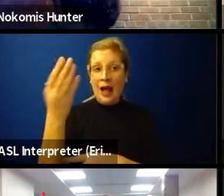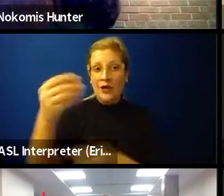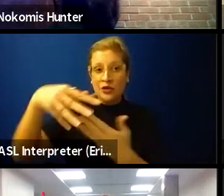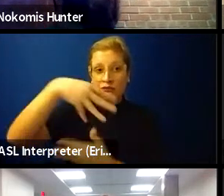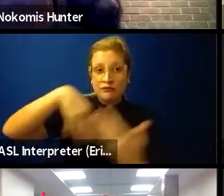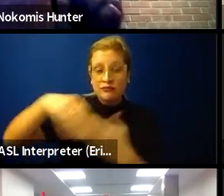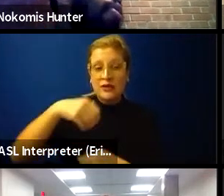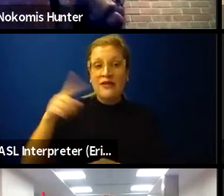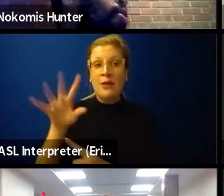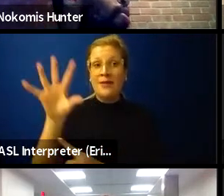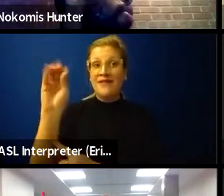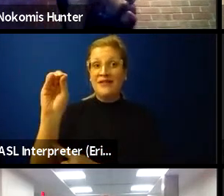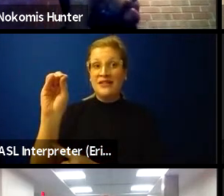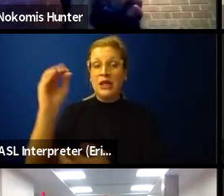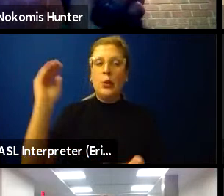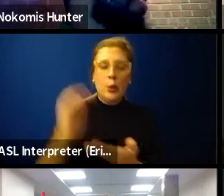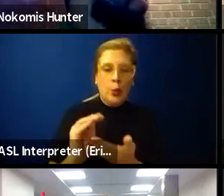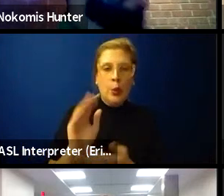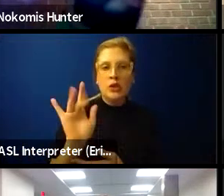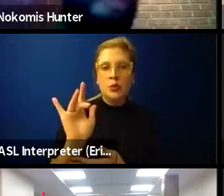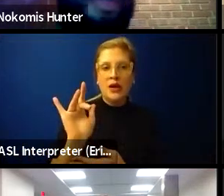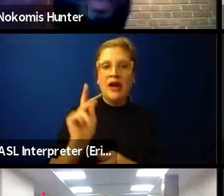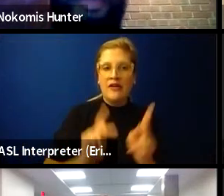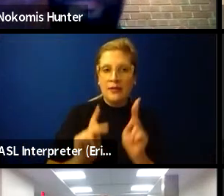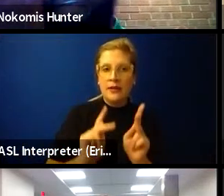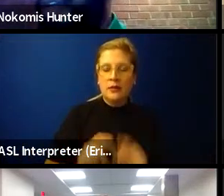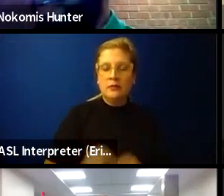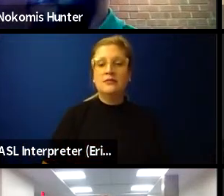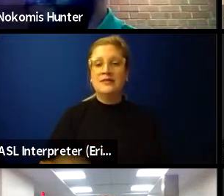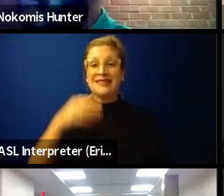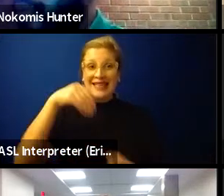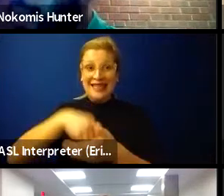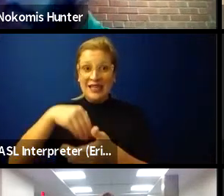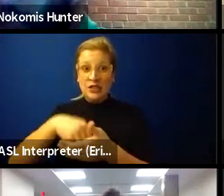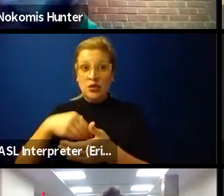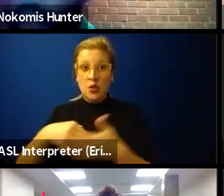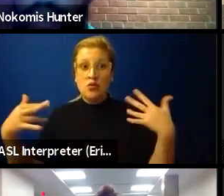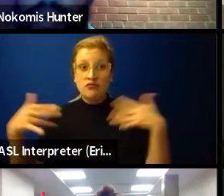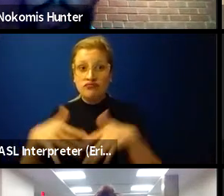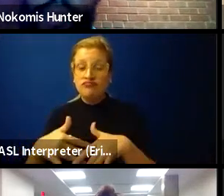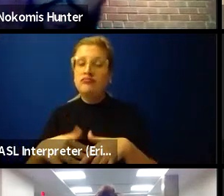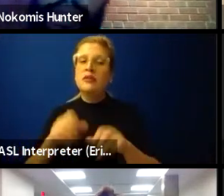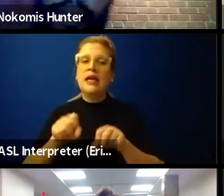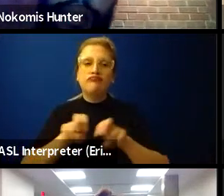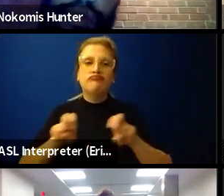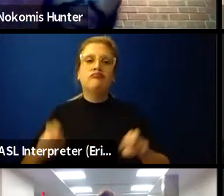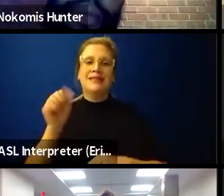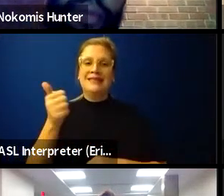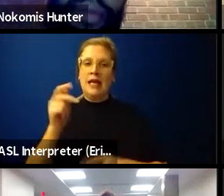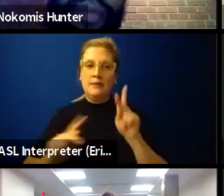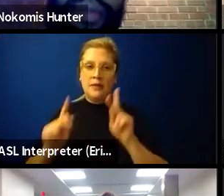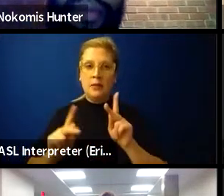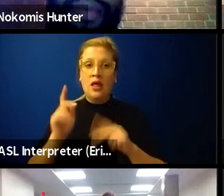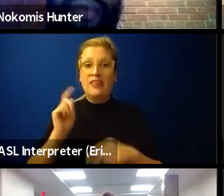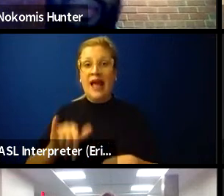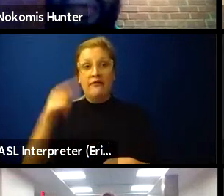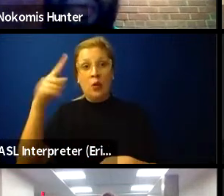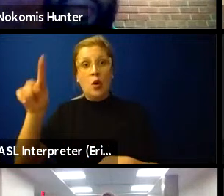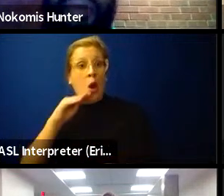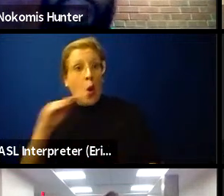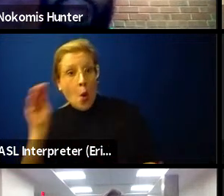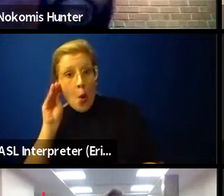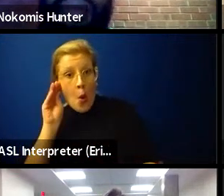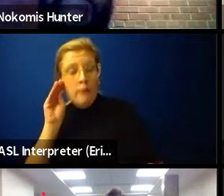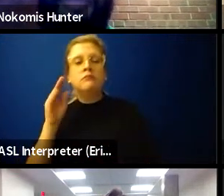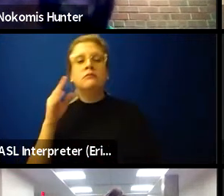to 25 people. Indoor gathering may not exceed 10 people. This applies to indoor home gathering as well